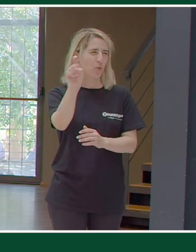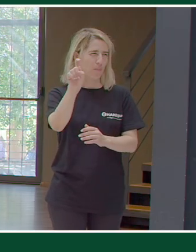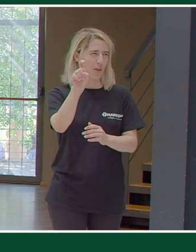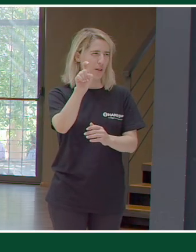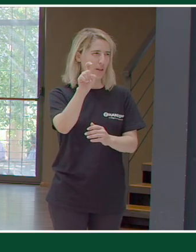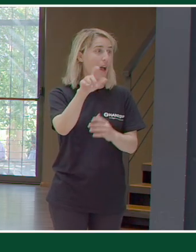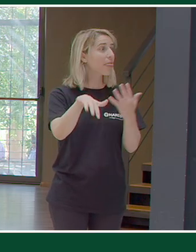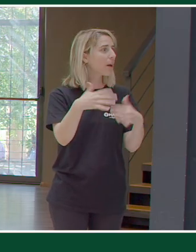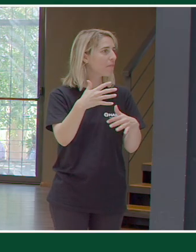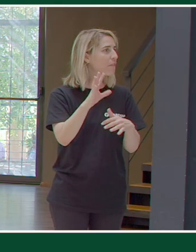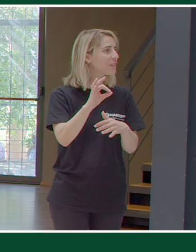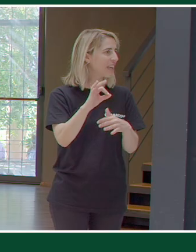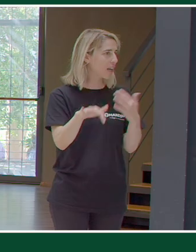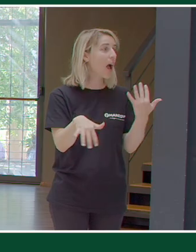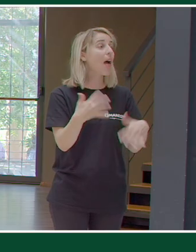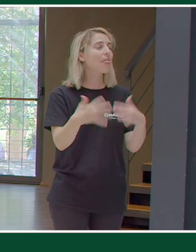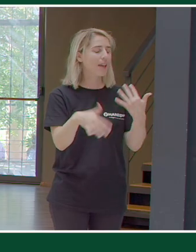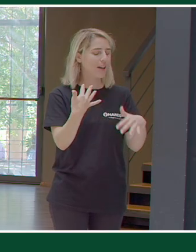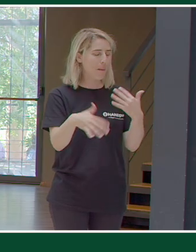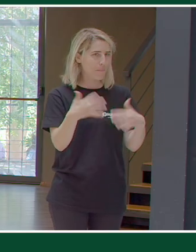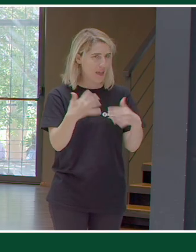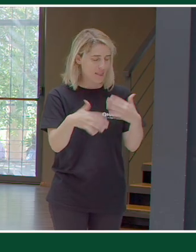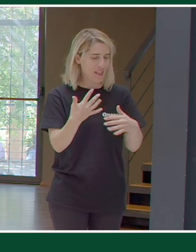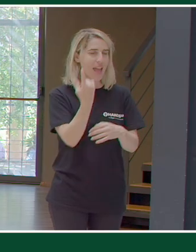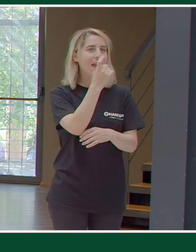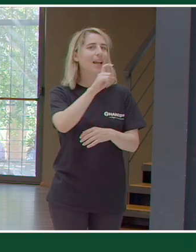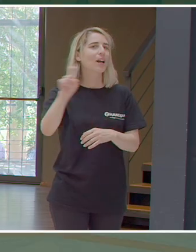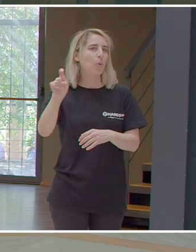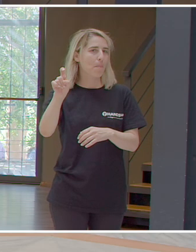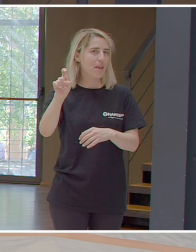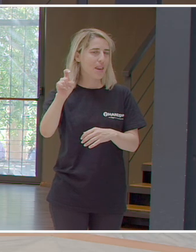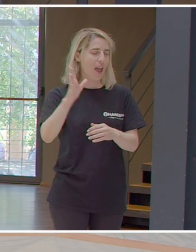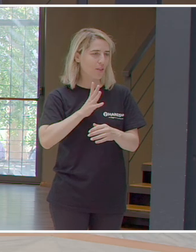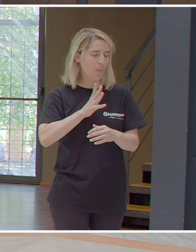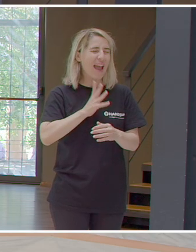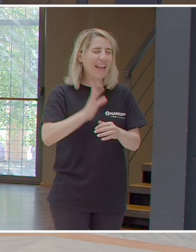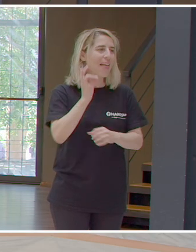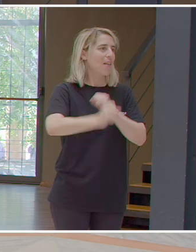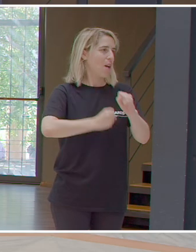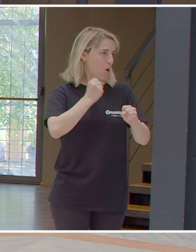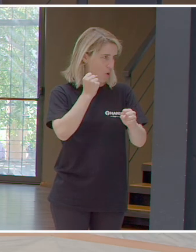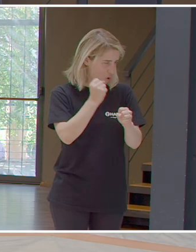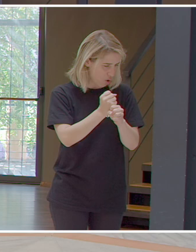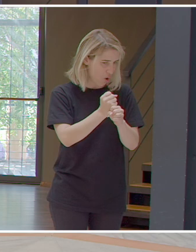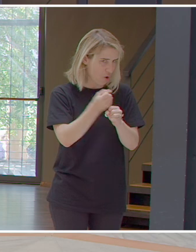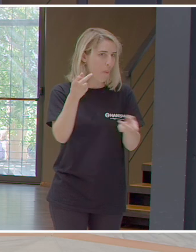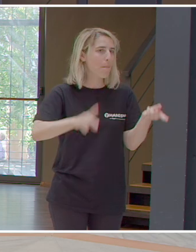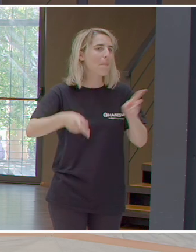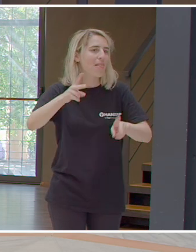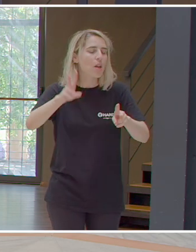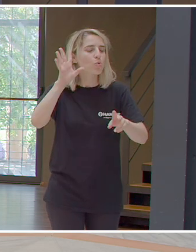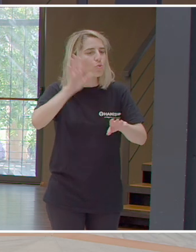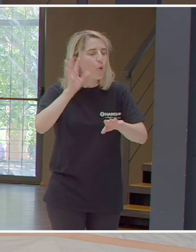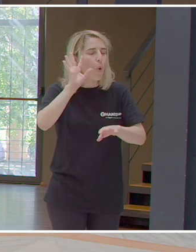by a poor diet. And that is actually so many. Like, I live in Denmark now. Our country has only 5 million inhabitants, so